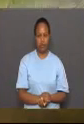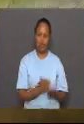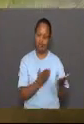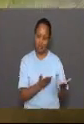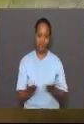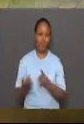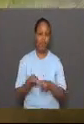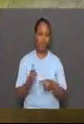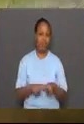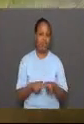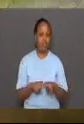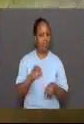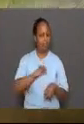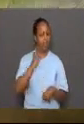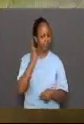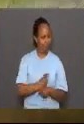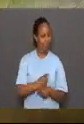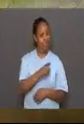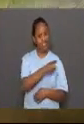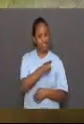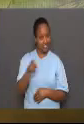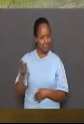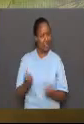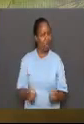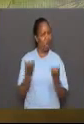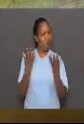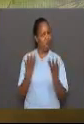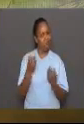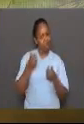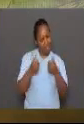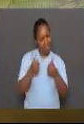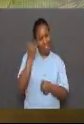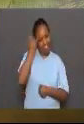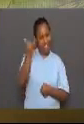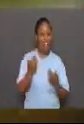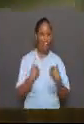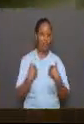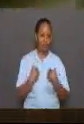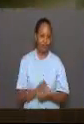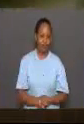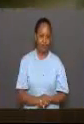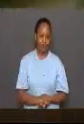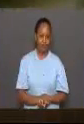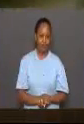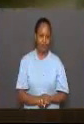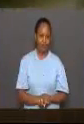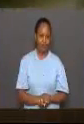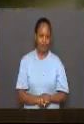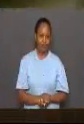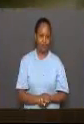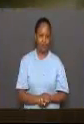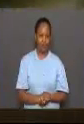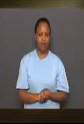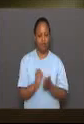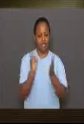Welcome back. I am sure you have many excellent ideas. The supremacy